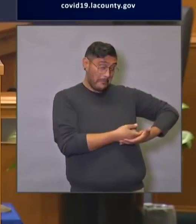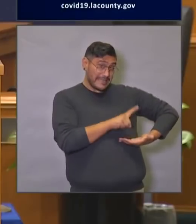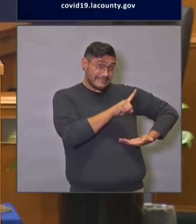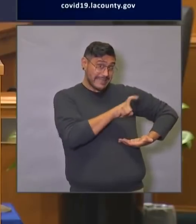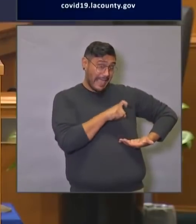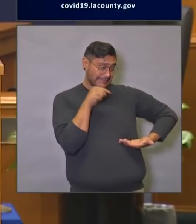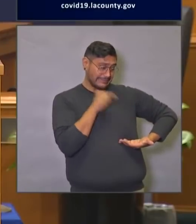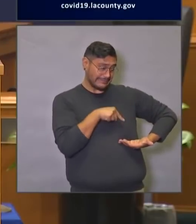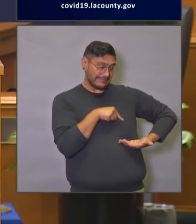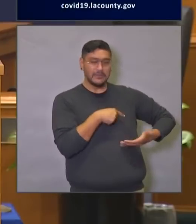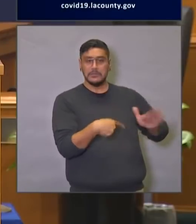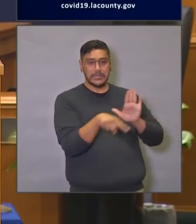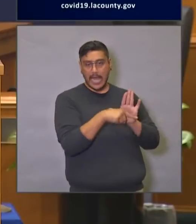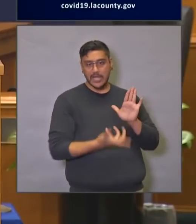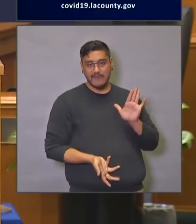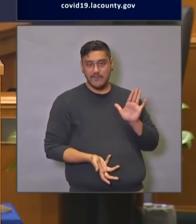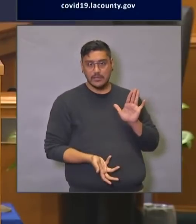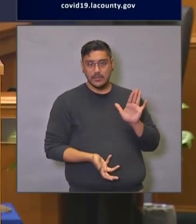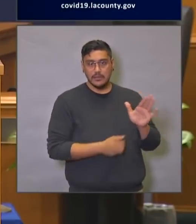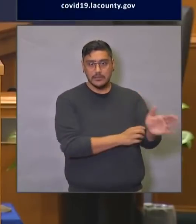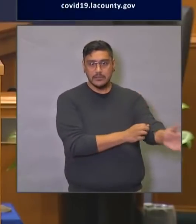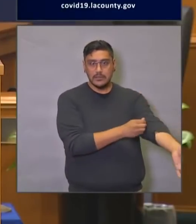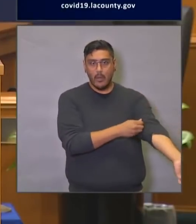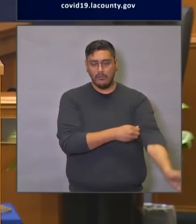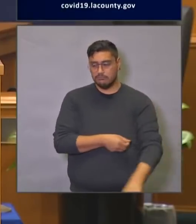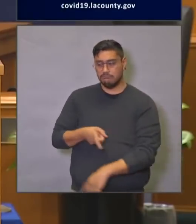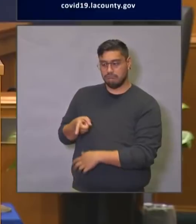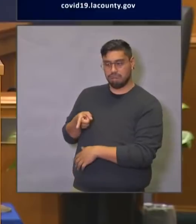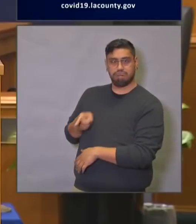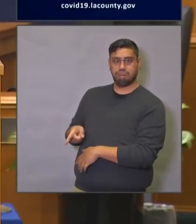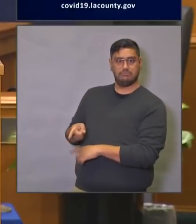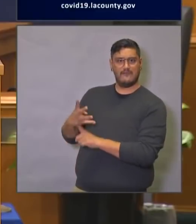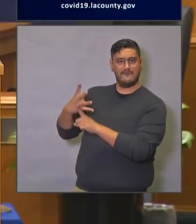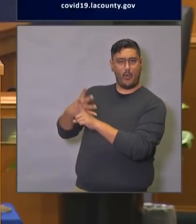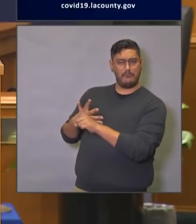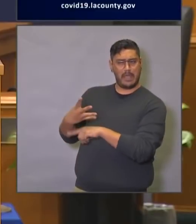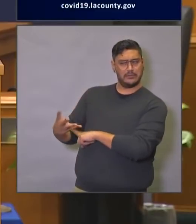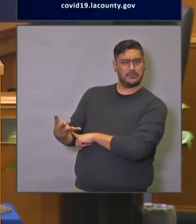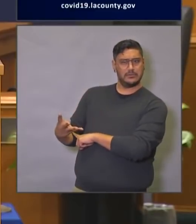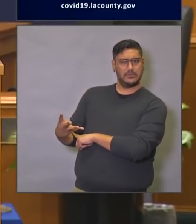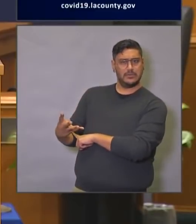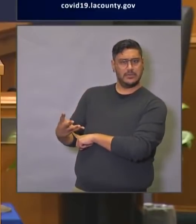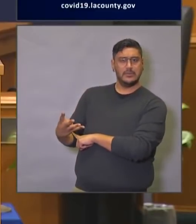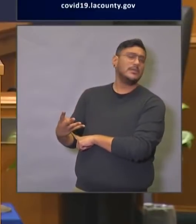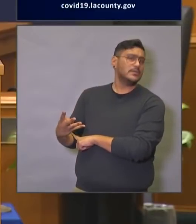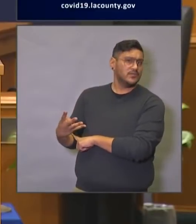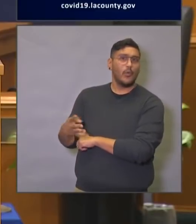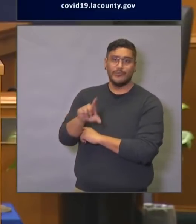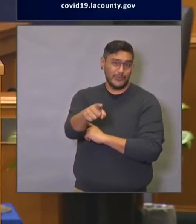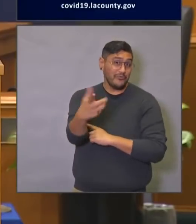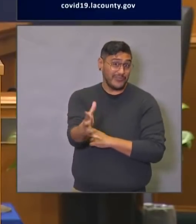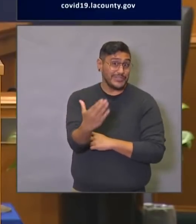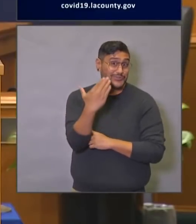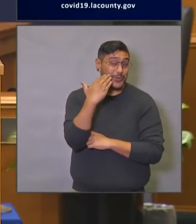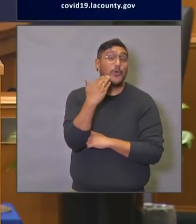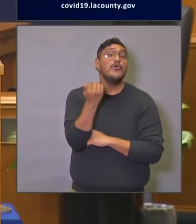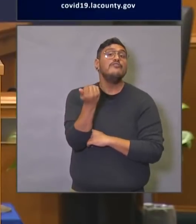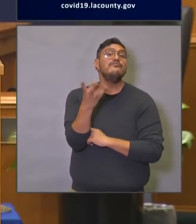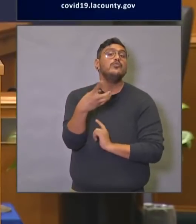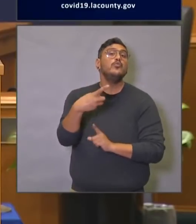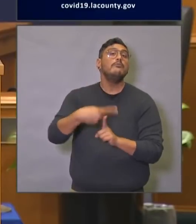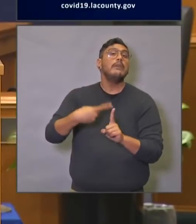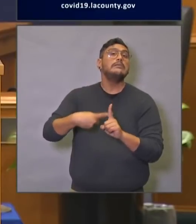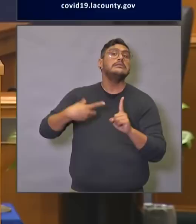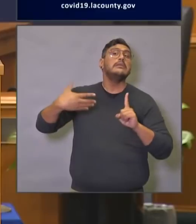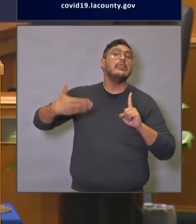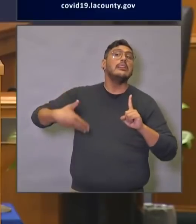assumption, unless they had an additional exposure later on. And again, you know, with this disease, it's often a few months after you've actually had